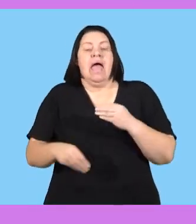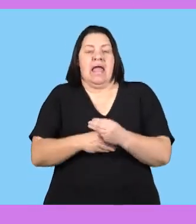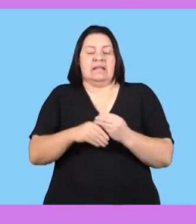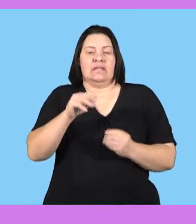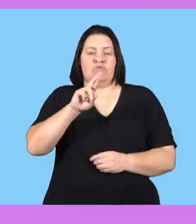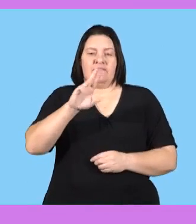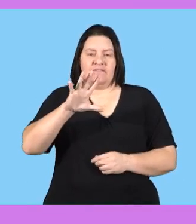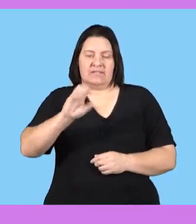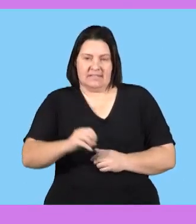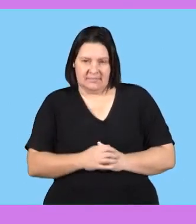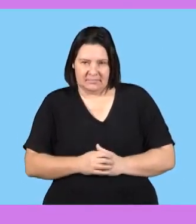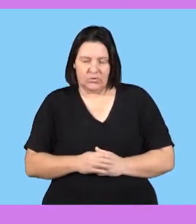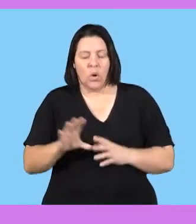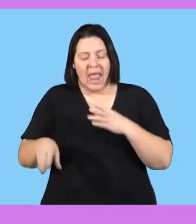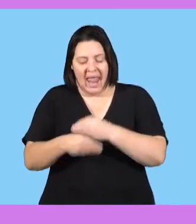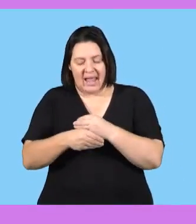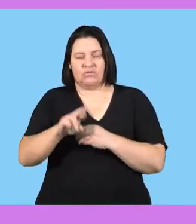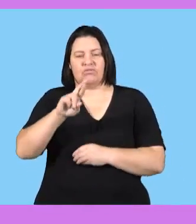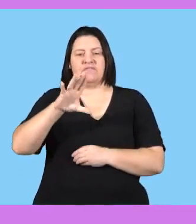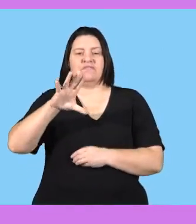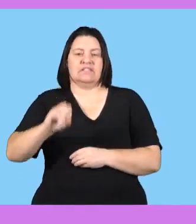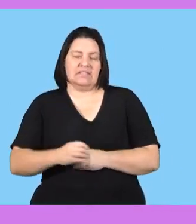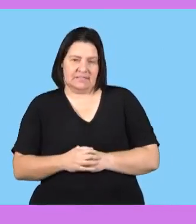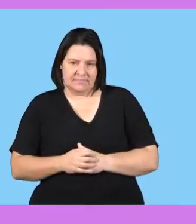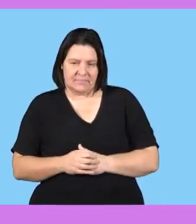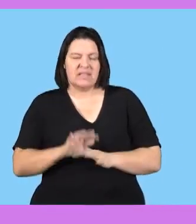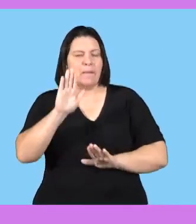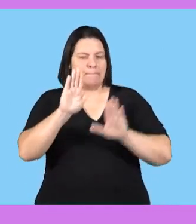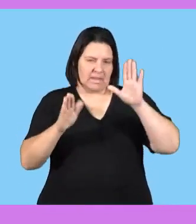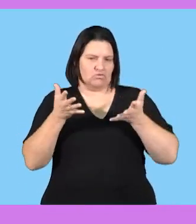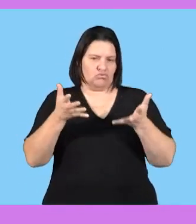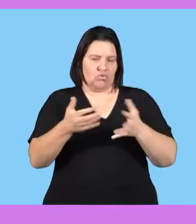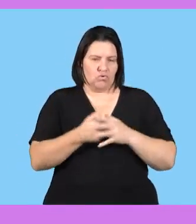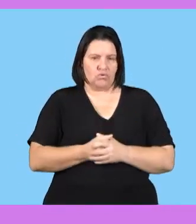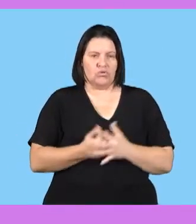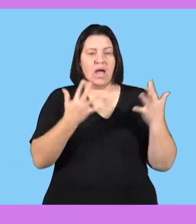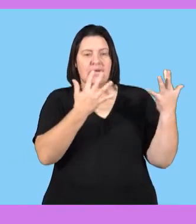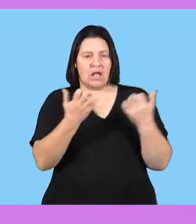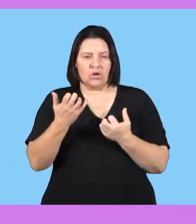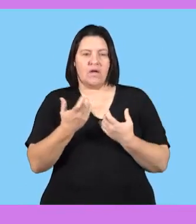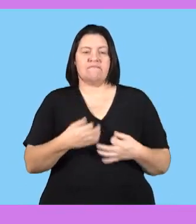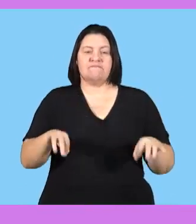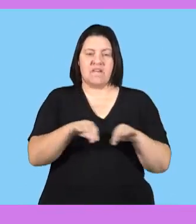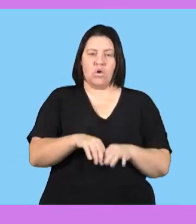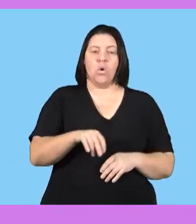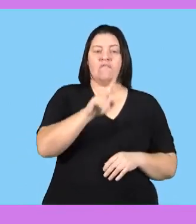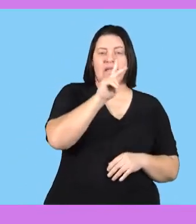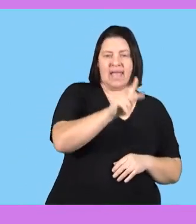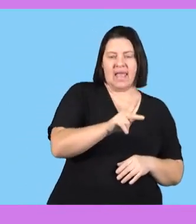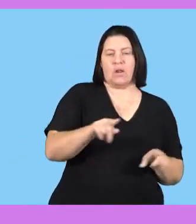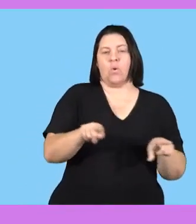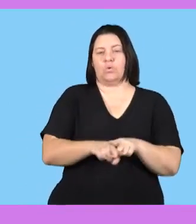you simply add 50, you add 50, you add 50. That is the pattern. So calculate the values of